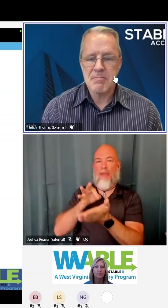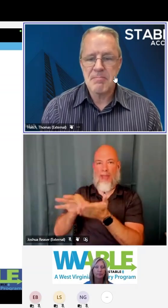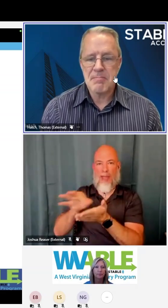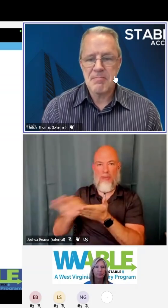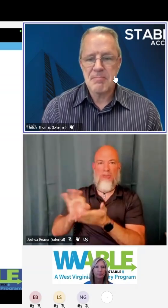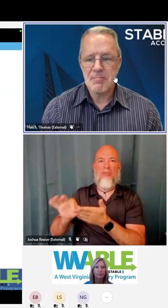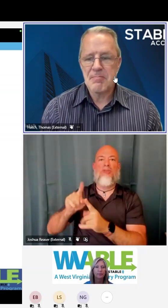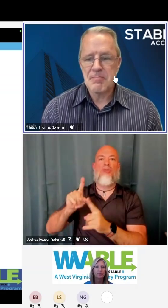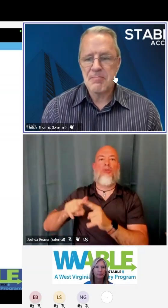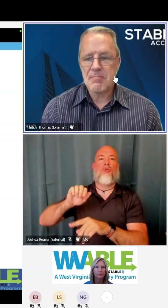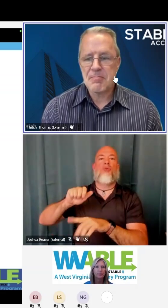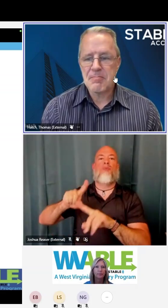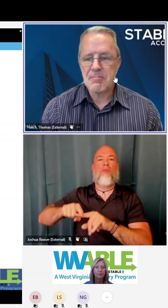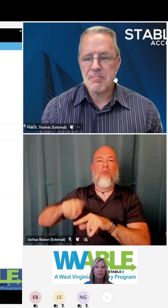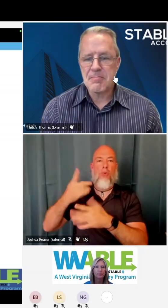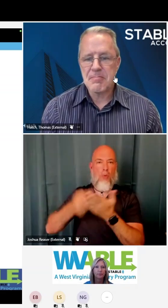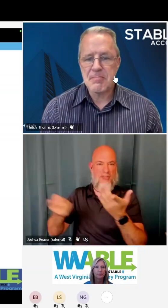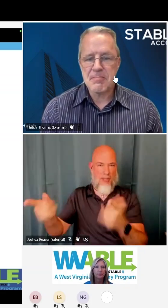happening.